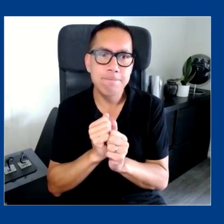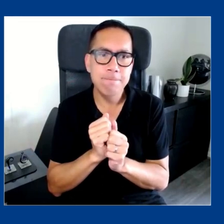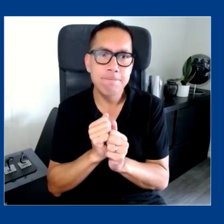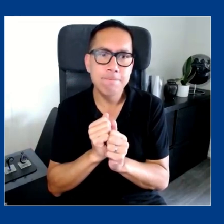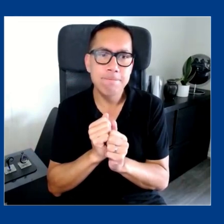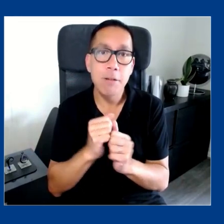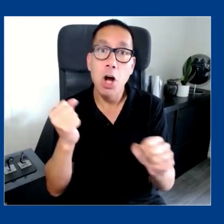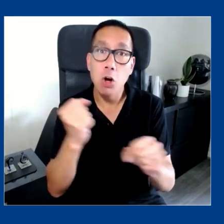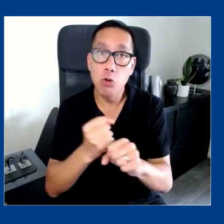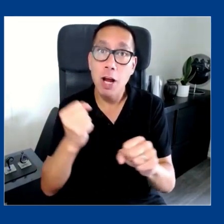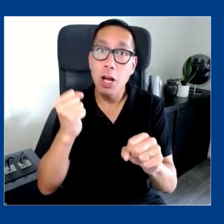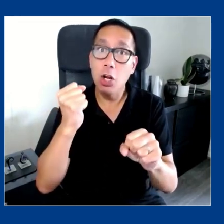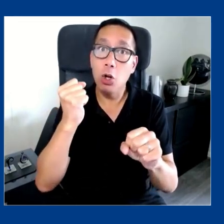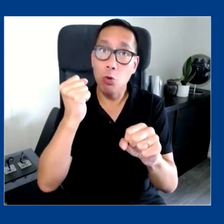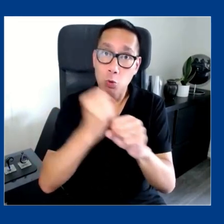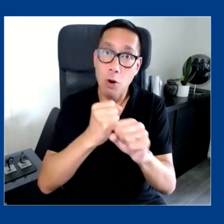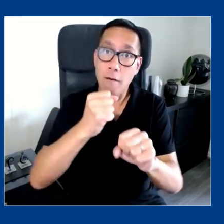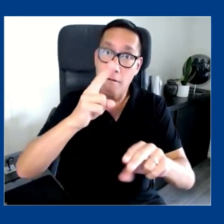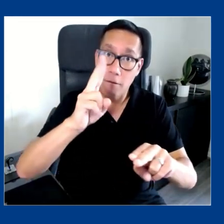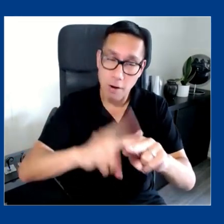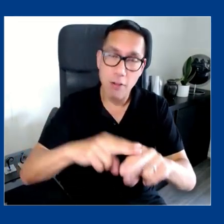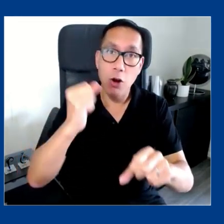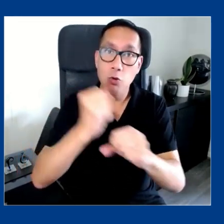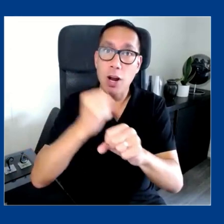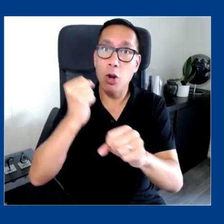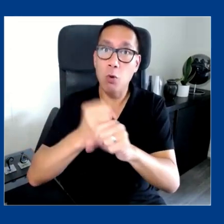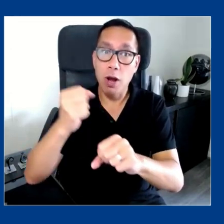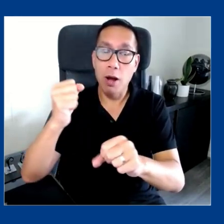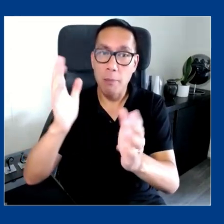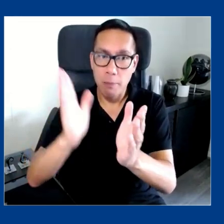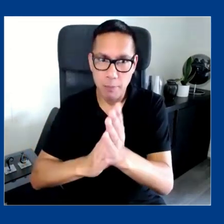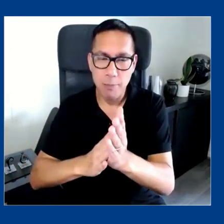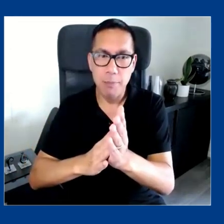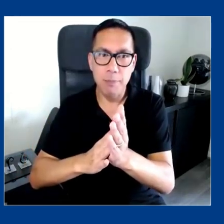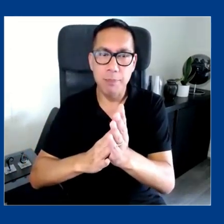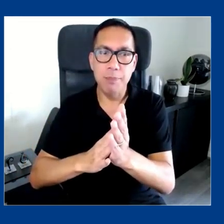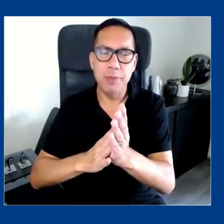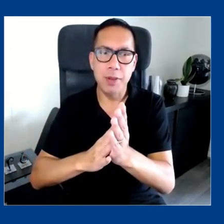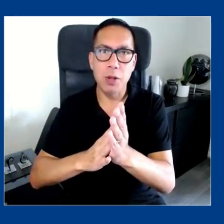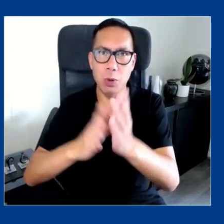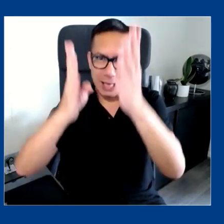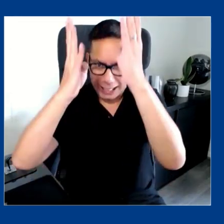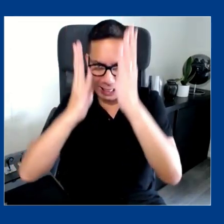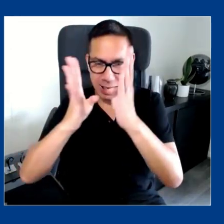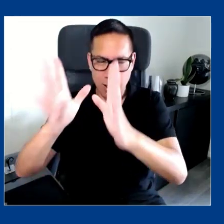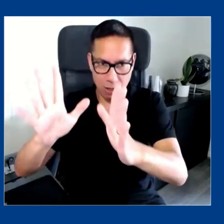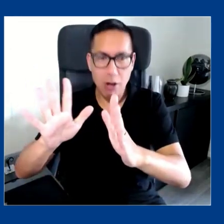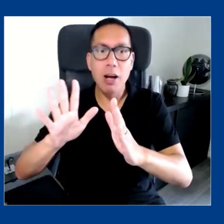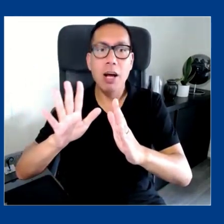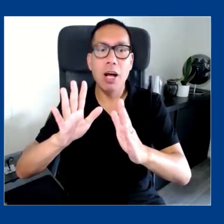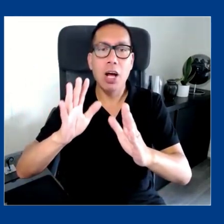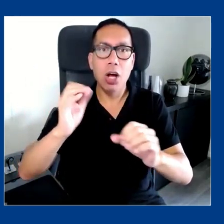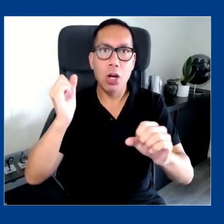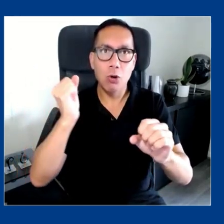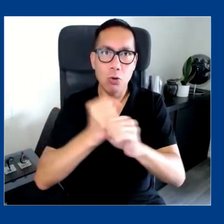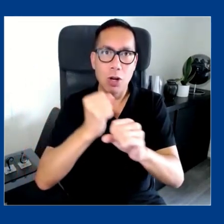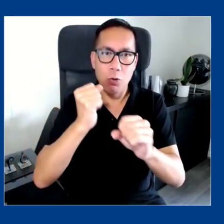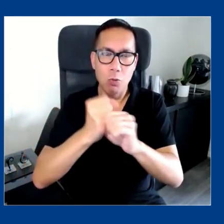great grandfather was the king of Lookeu, and then great grandmother was queen of